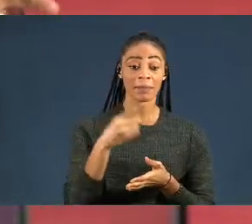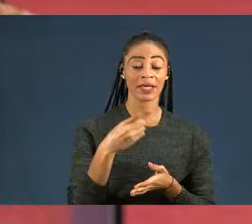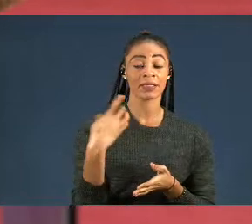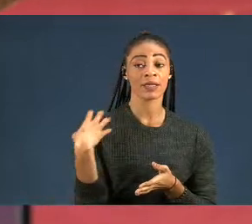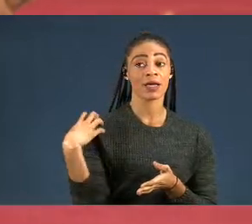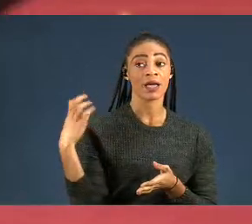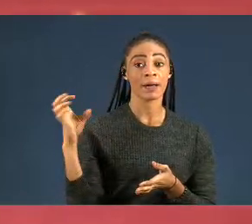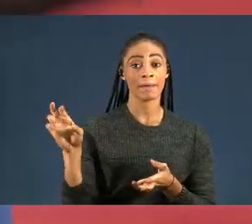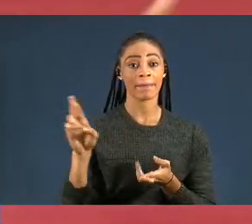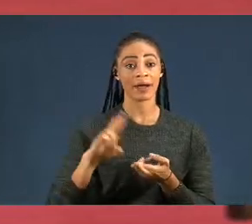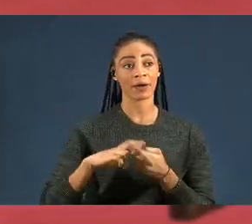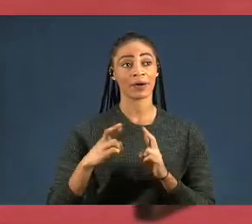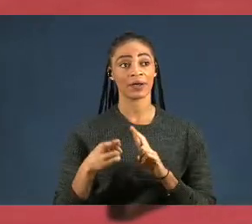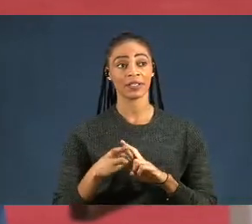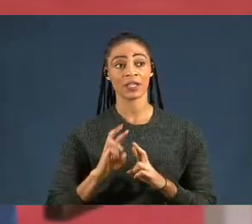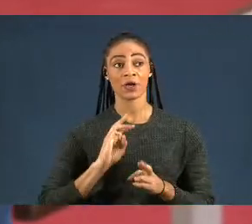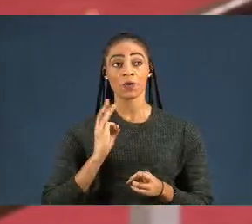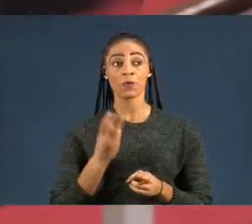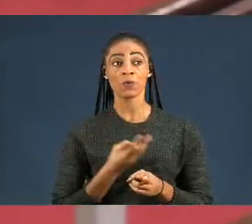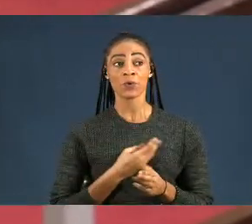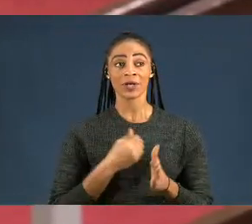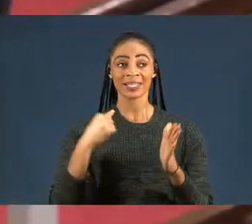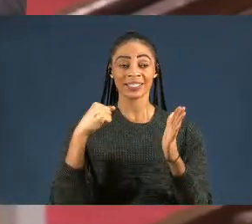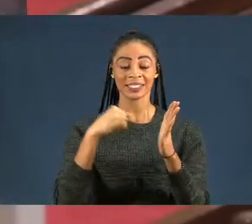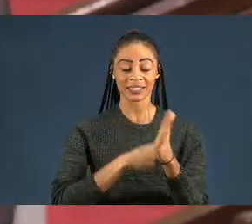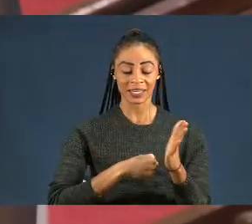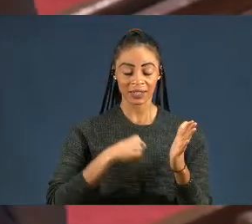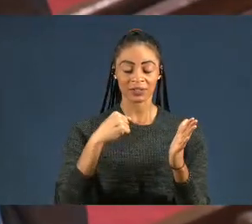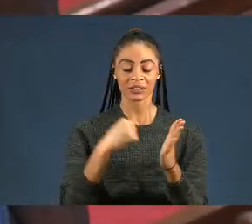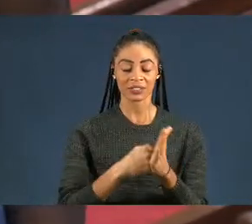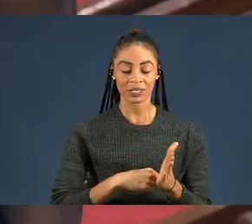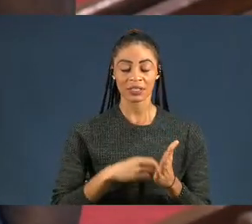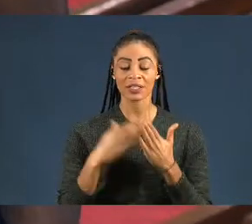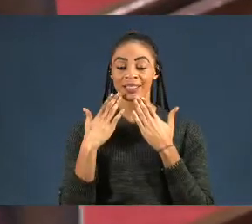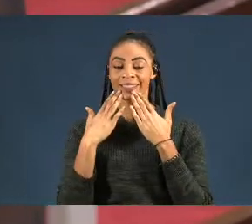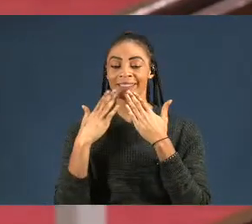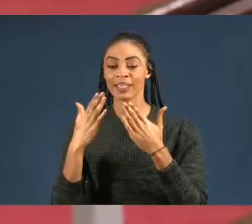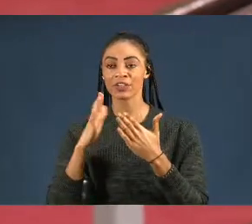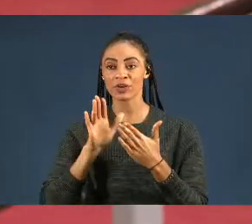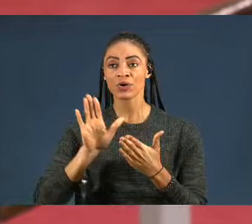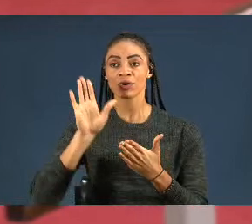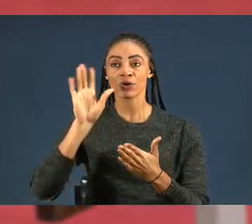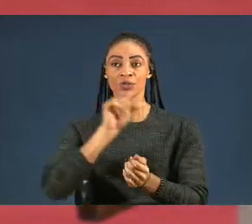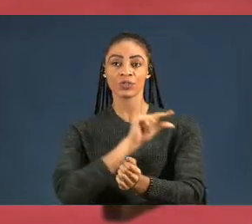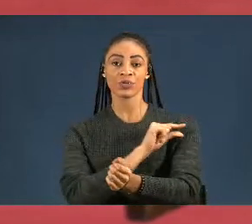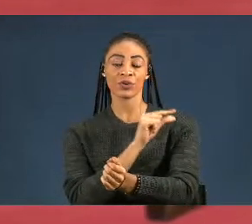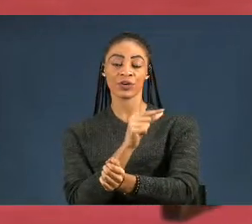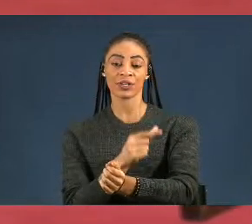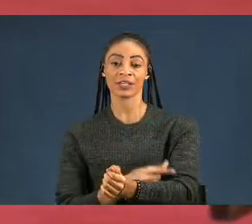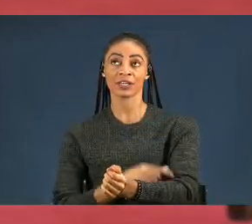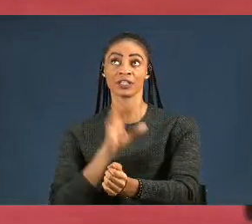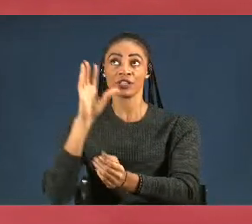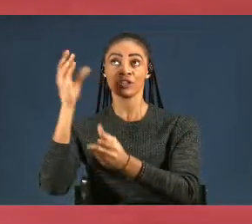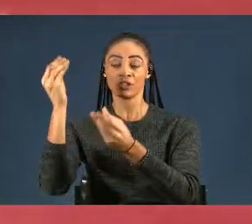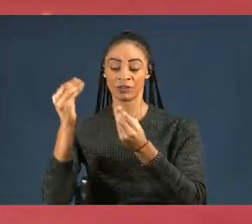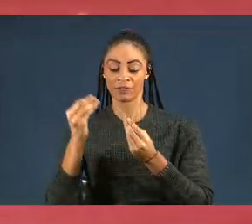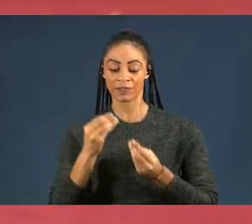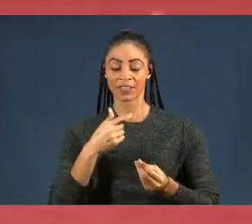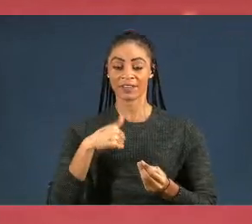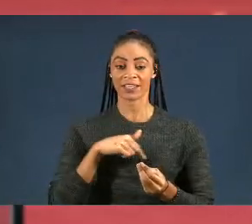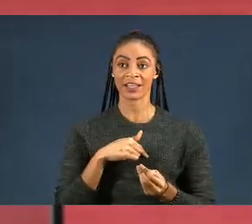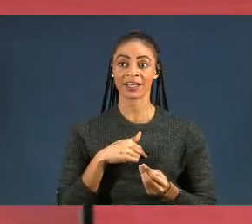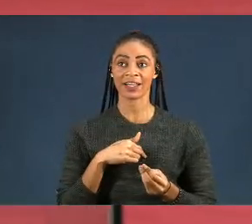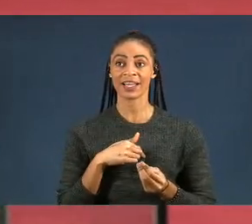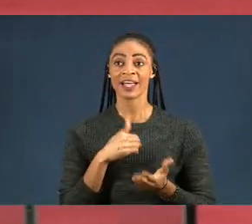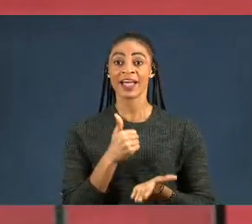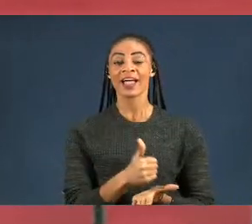relationships, we'll struggle. Thank you for the grace that you've poured upon us. Give us a willingness to work on our relationships, to work